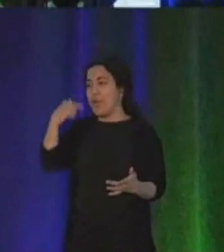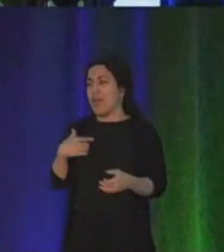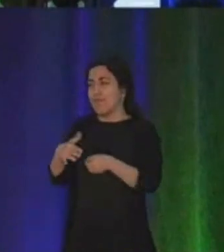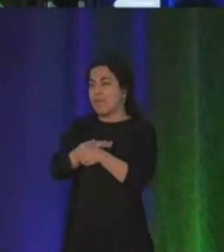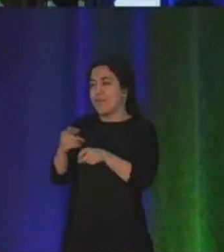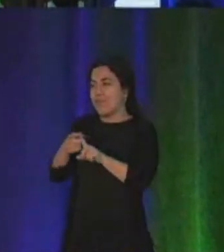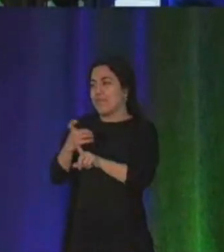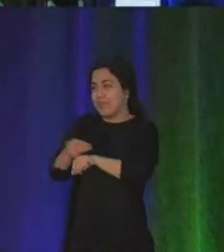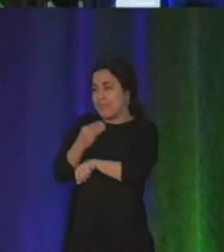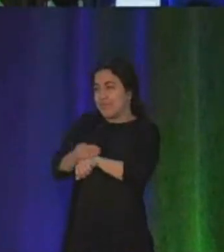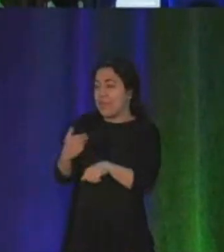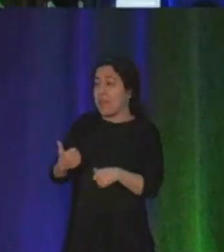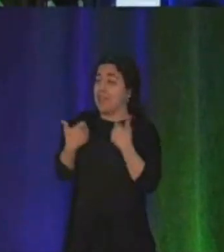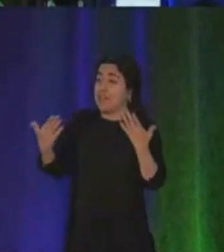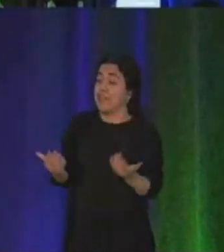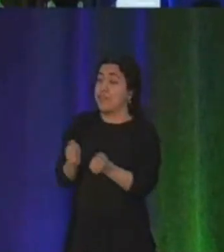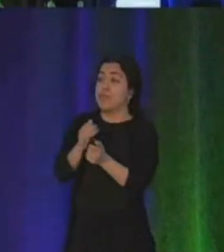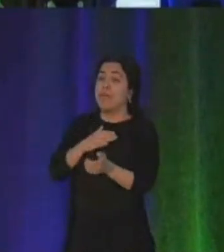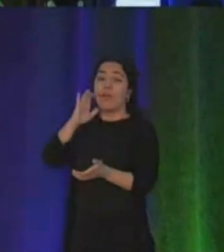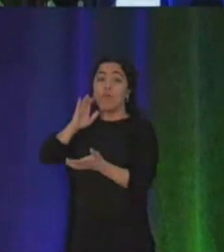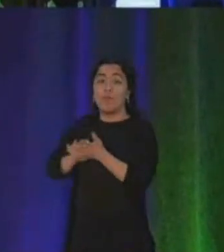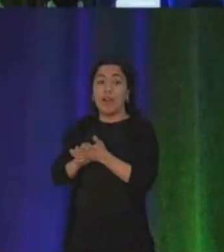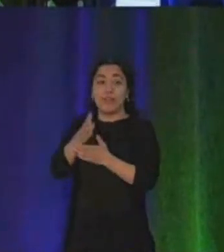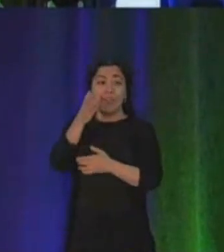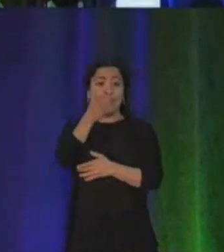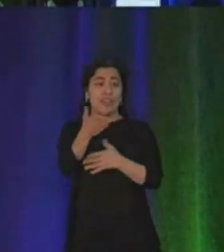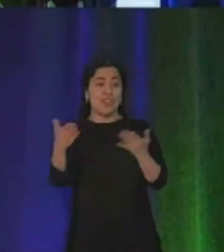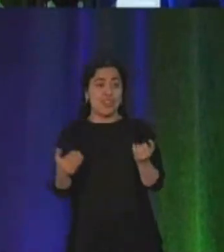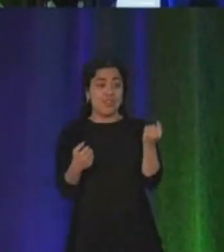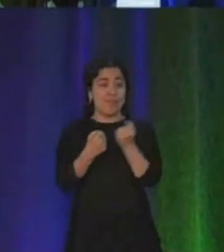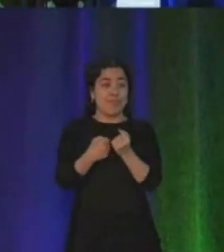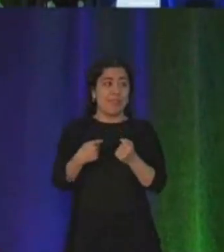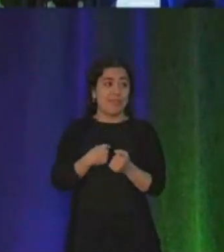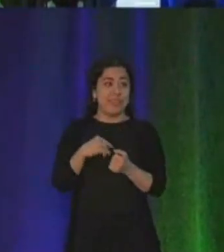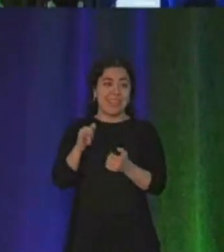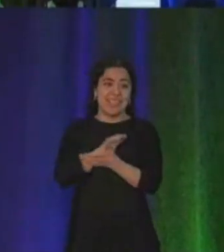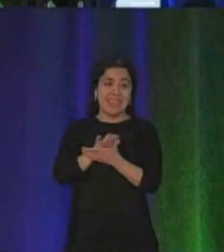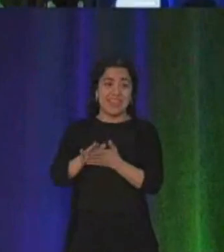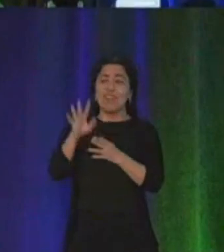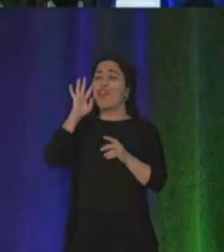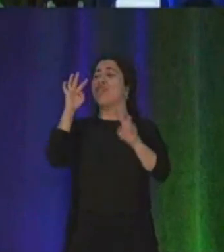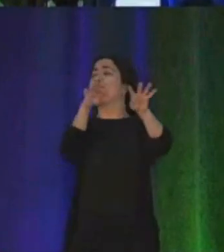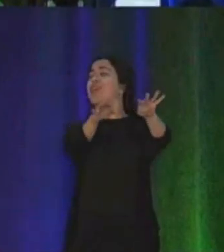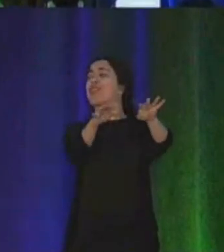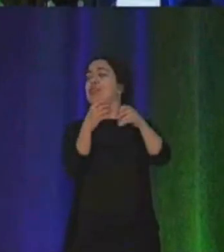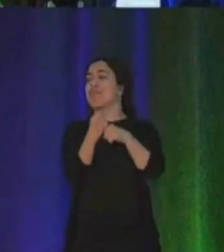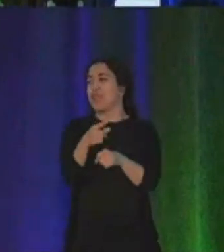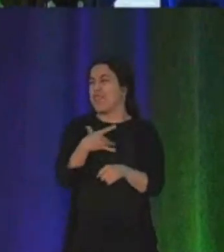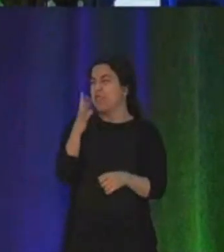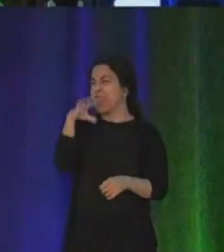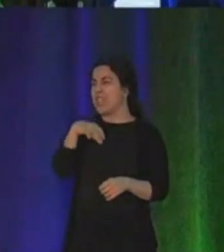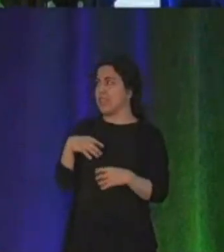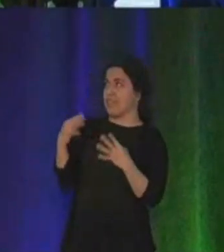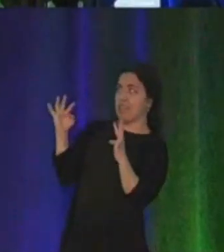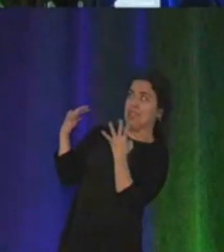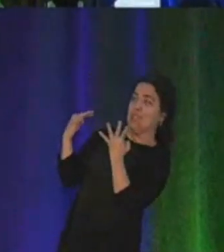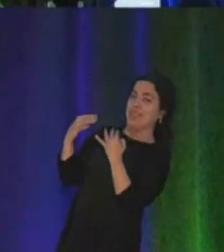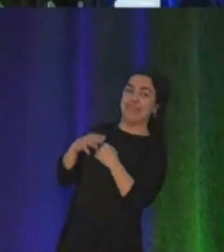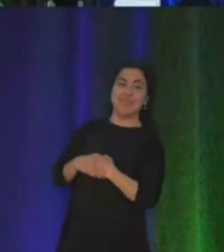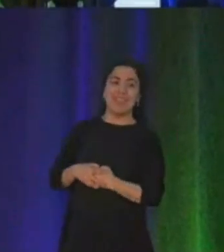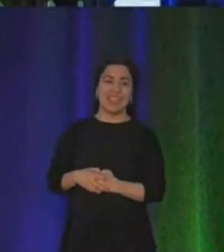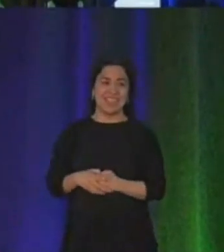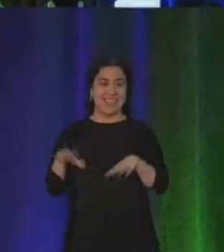I live here with my wife, who's right there, who's here to support me, which is really nice. Everyone look at her, make her feel weird. I